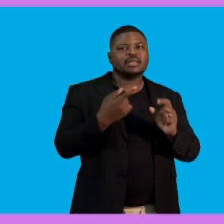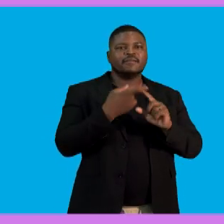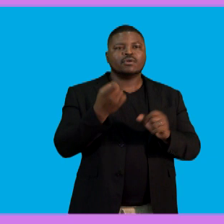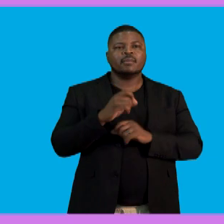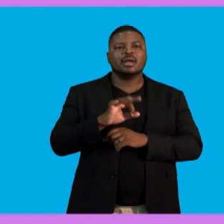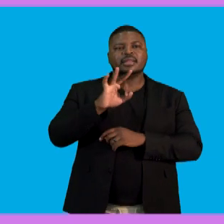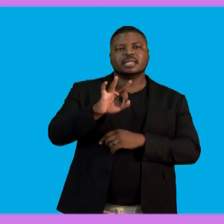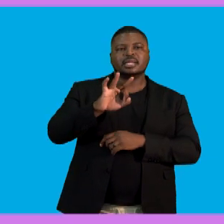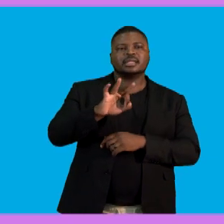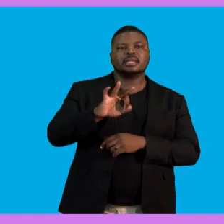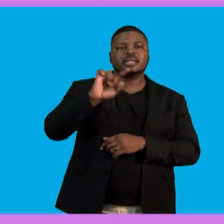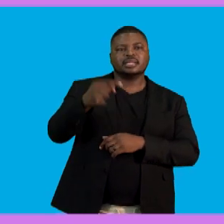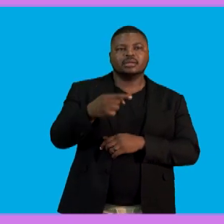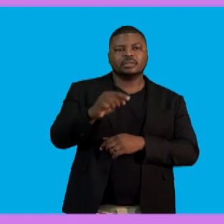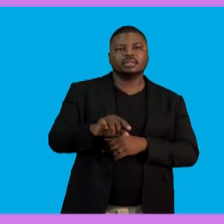from a